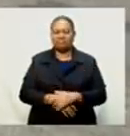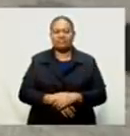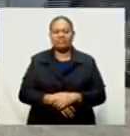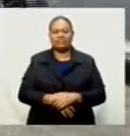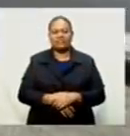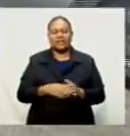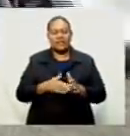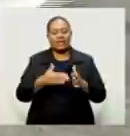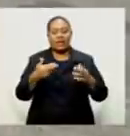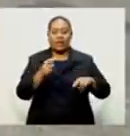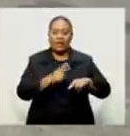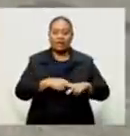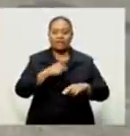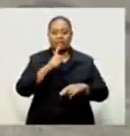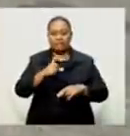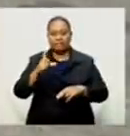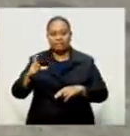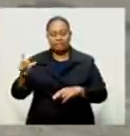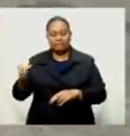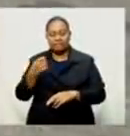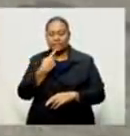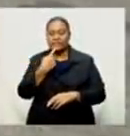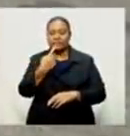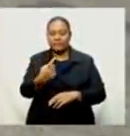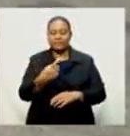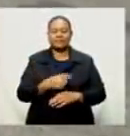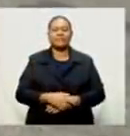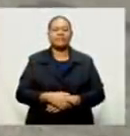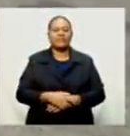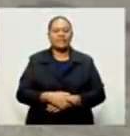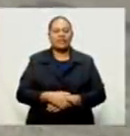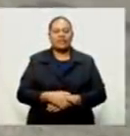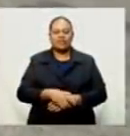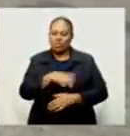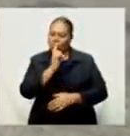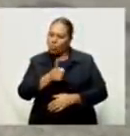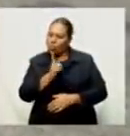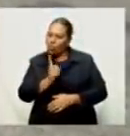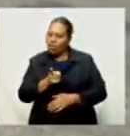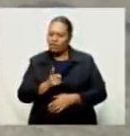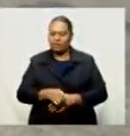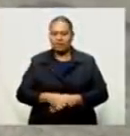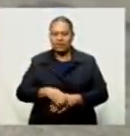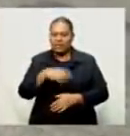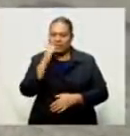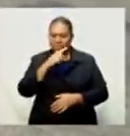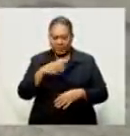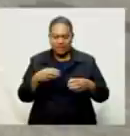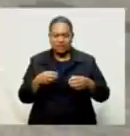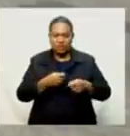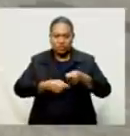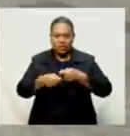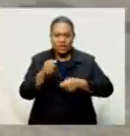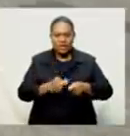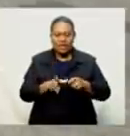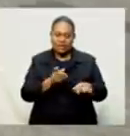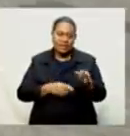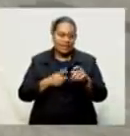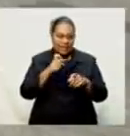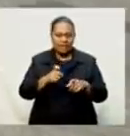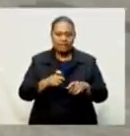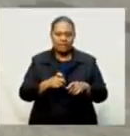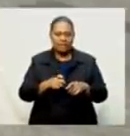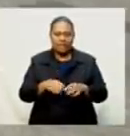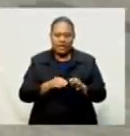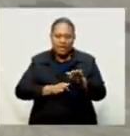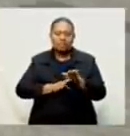Competition and Consumer Commission CEO Joel Abraham has warned traders on many occasions that businesses who hike prices during these trying